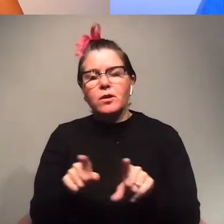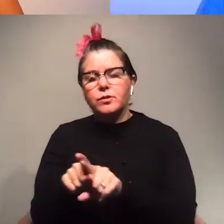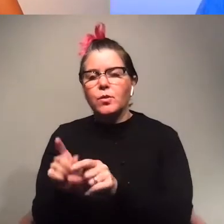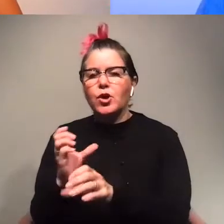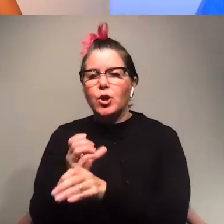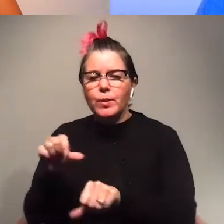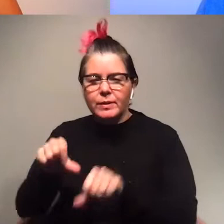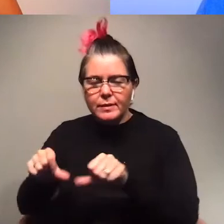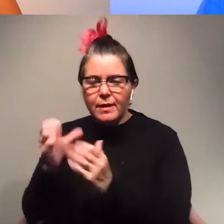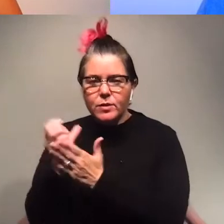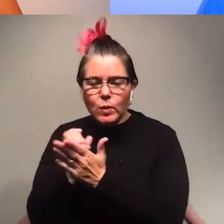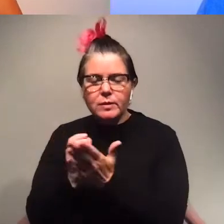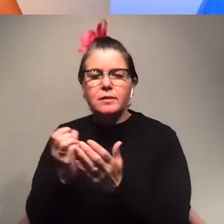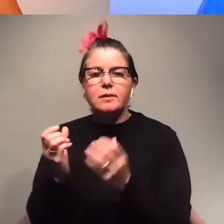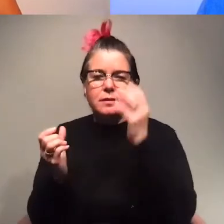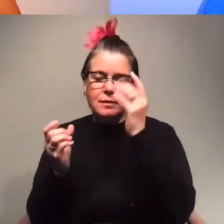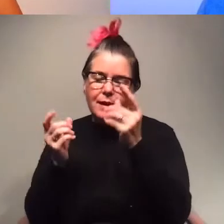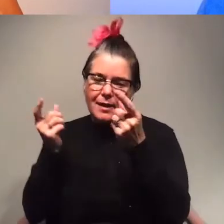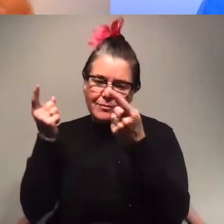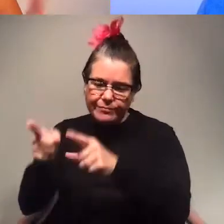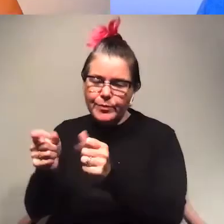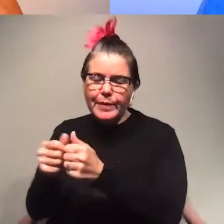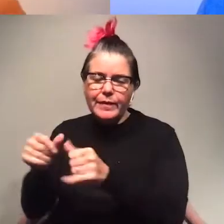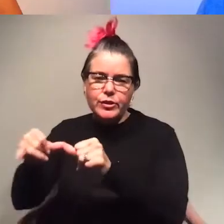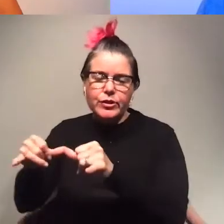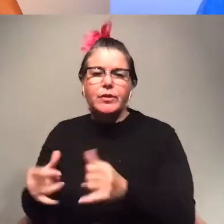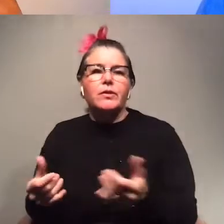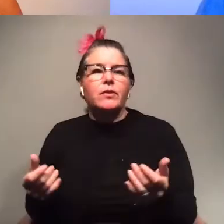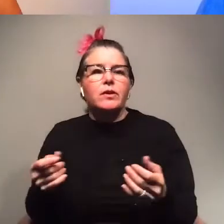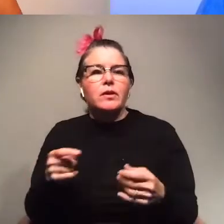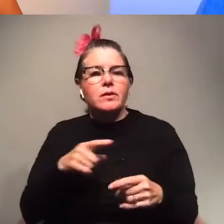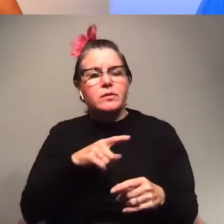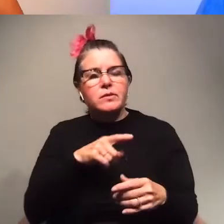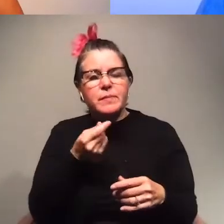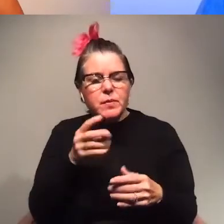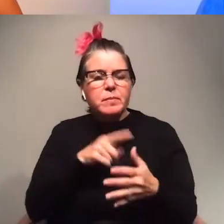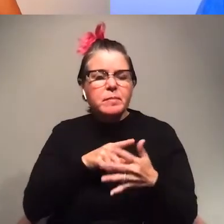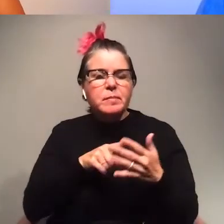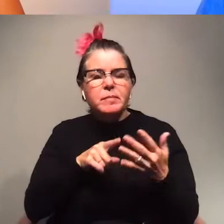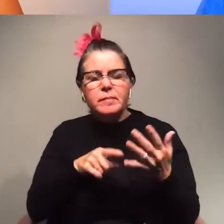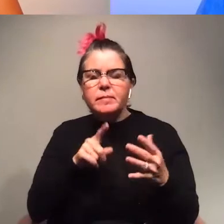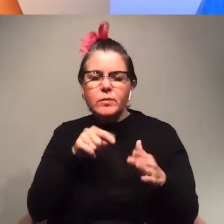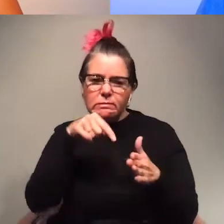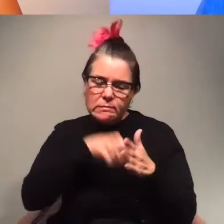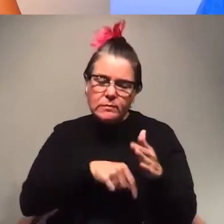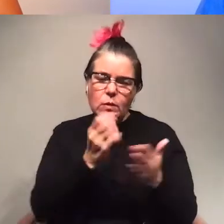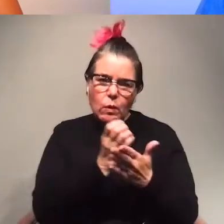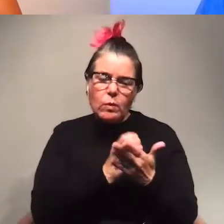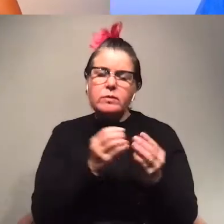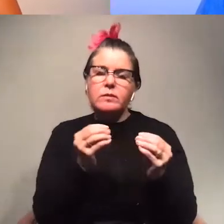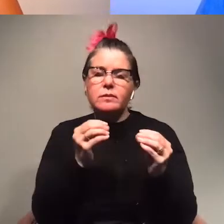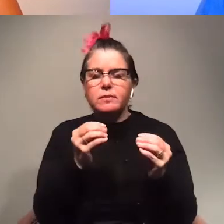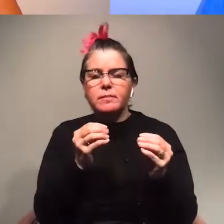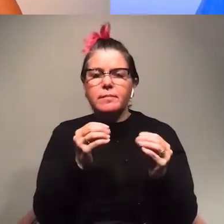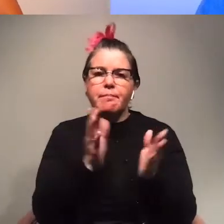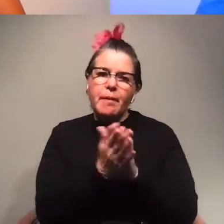science courses that were suited for engineers and, just a few more, intensive courses just to feel more comfortable with coding and with